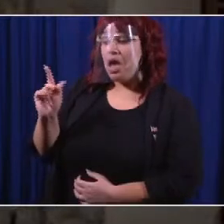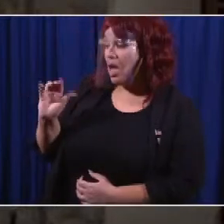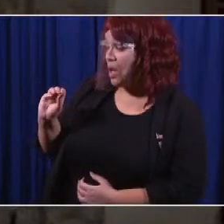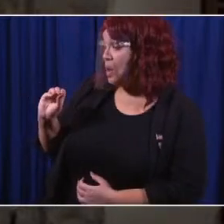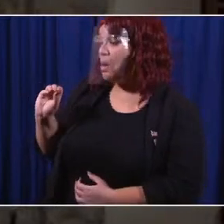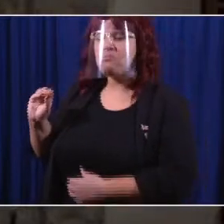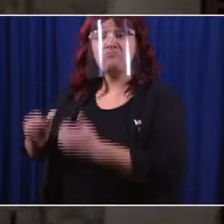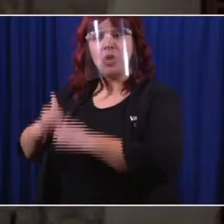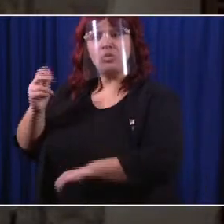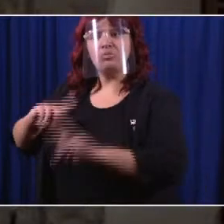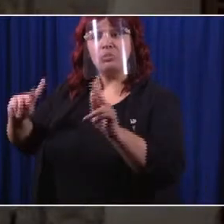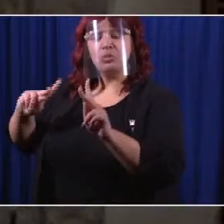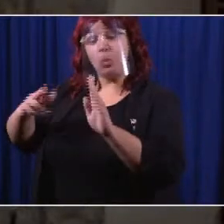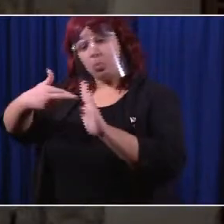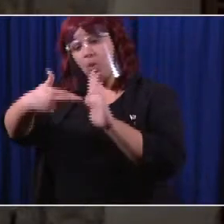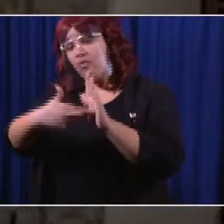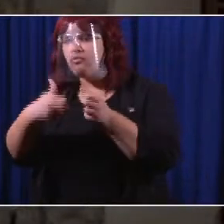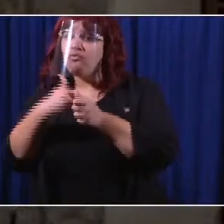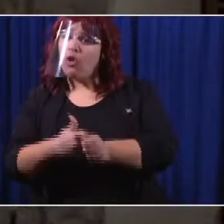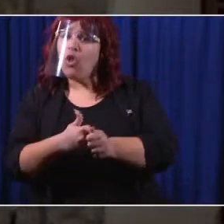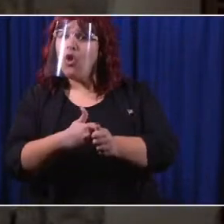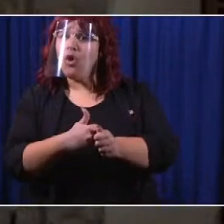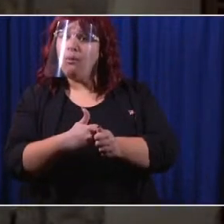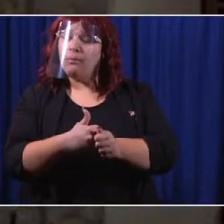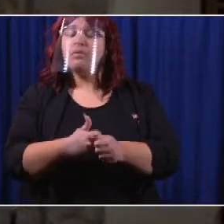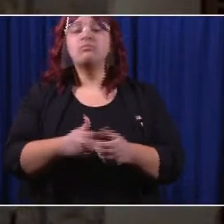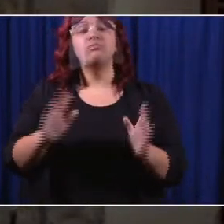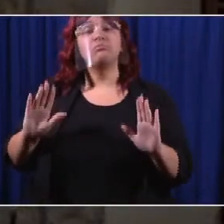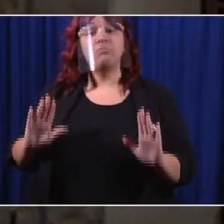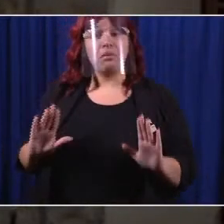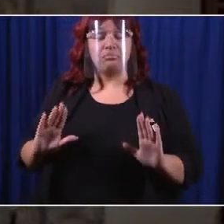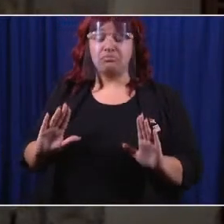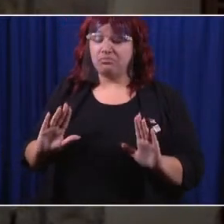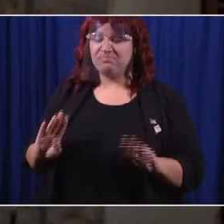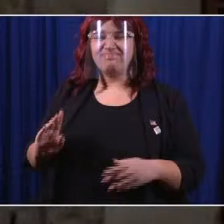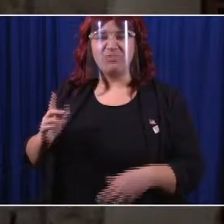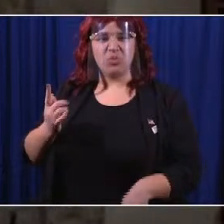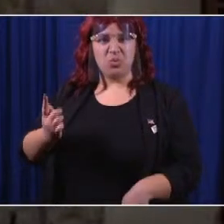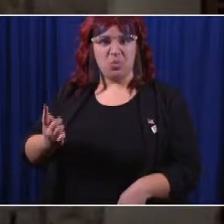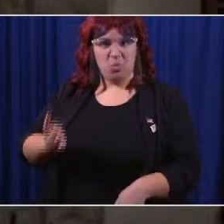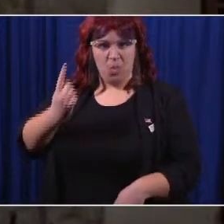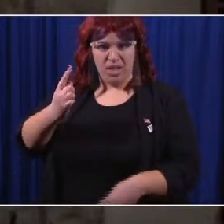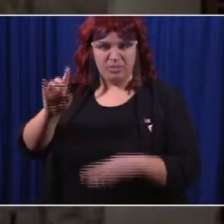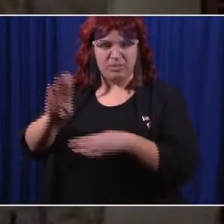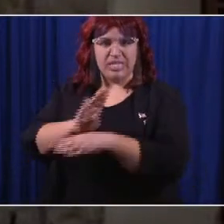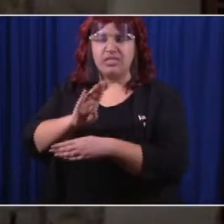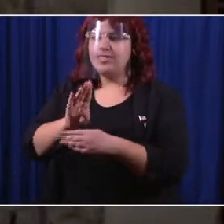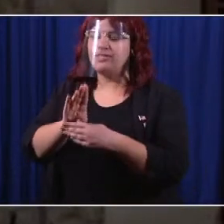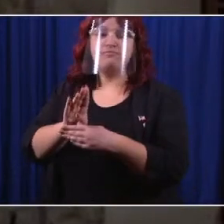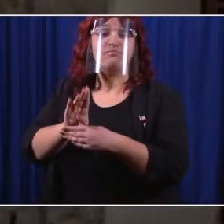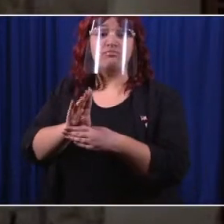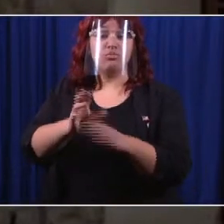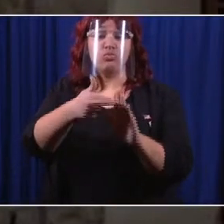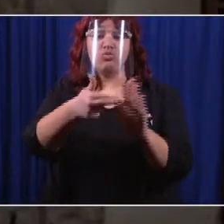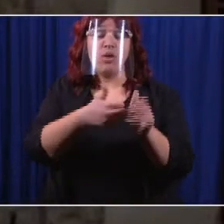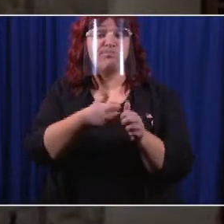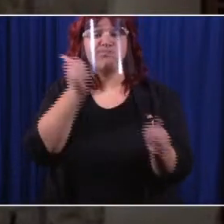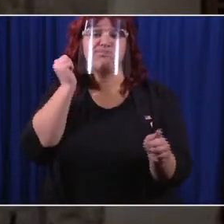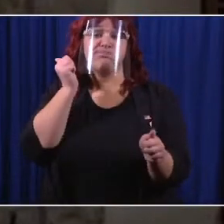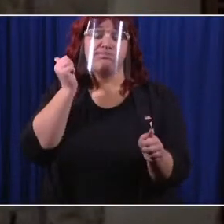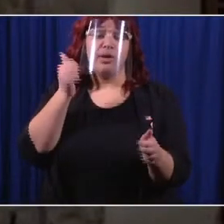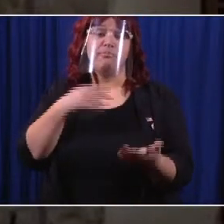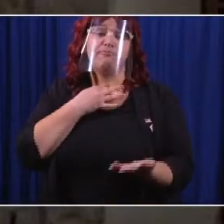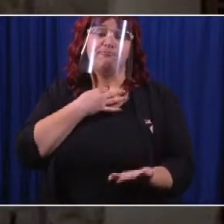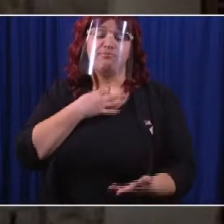the rules. I've got a question about a business that isn't, though. Top Notch Diner in Cortland